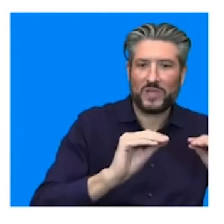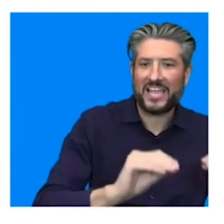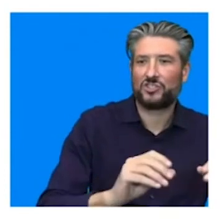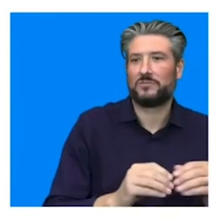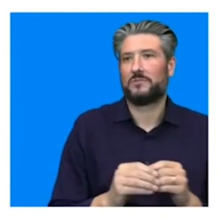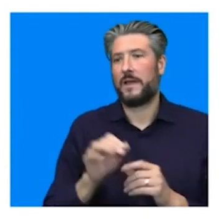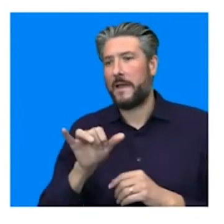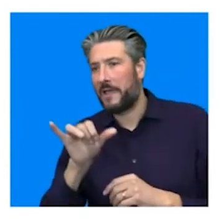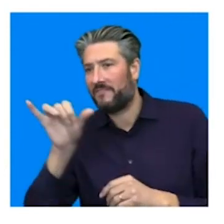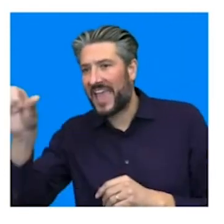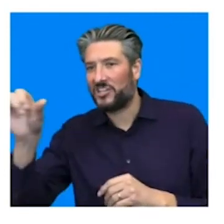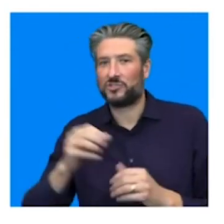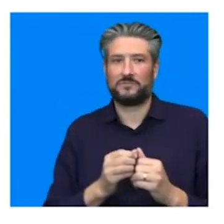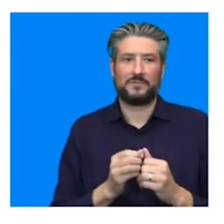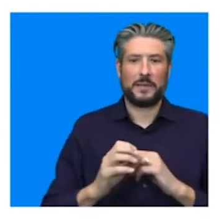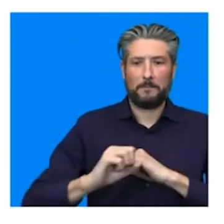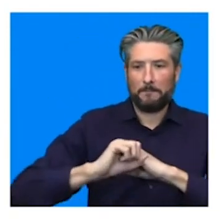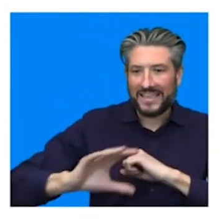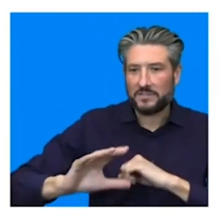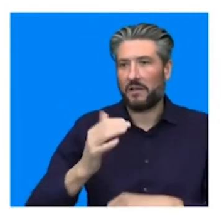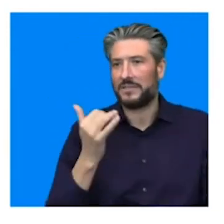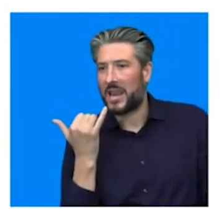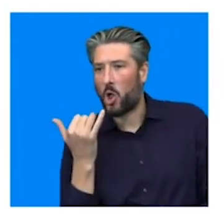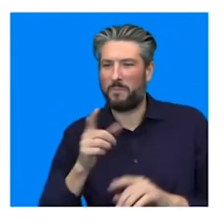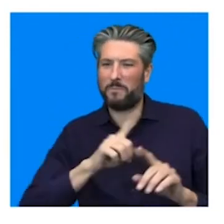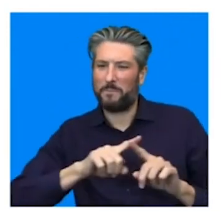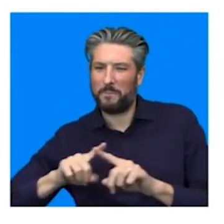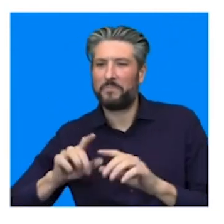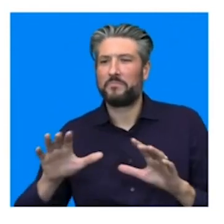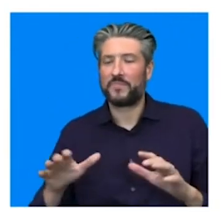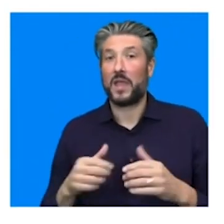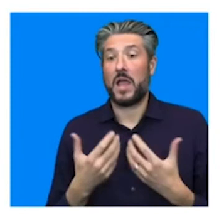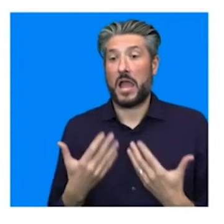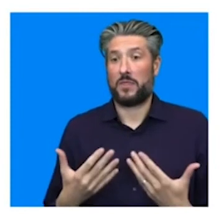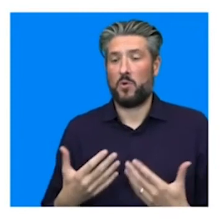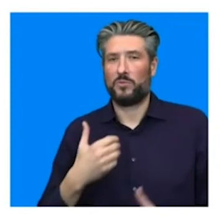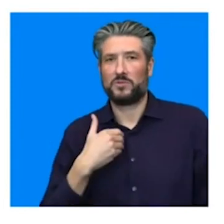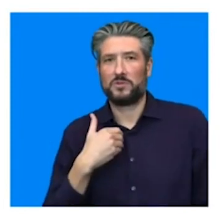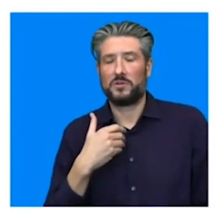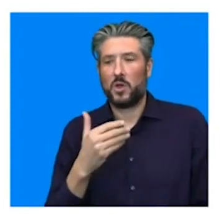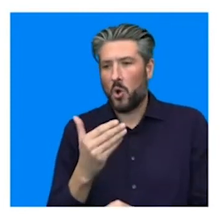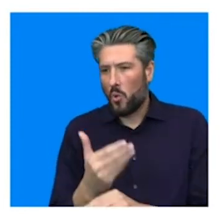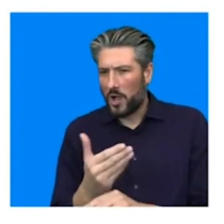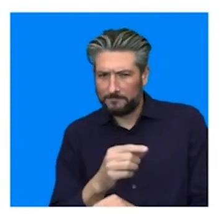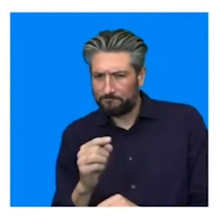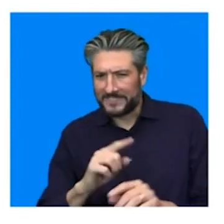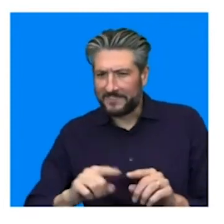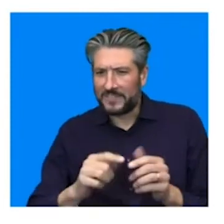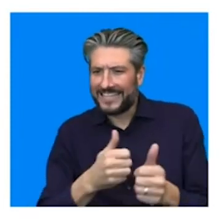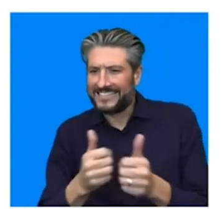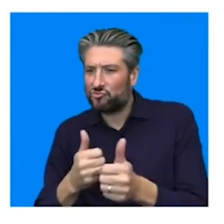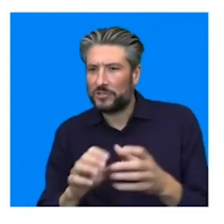on media telco. So we're building, you know, what I'm doing at the moment is working with our industry team to kind of say, what is the